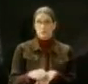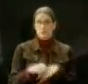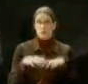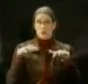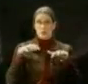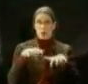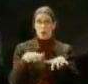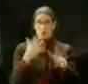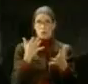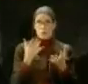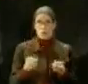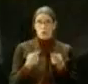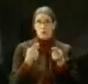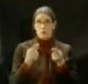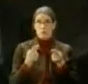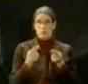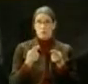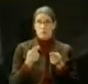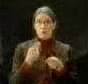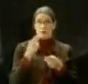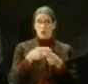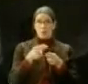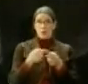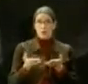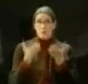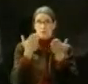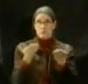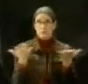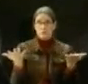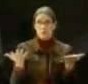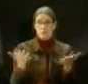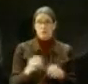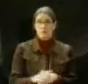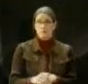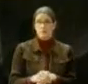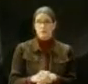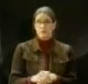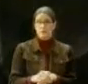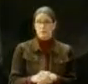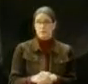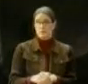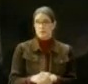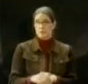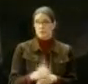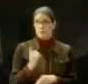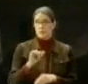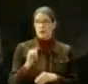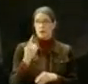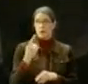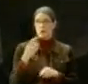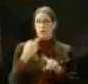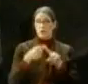to nominate? Is there any votes from the citizens in the audience?